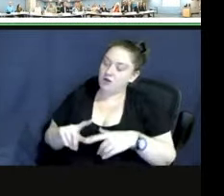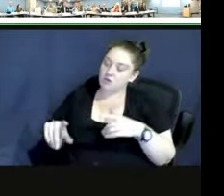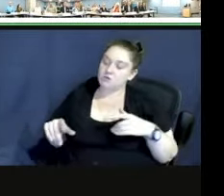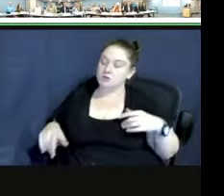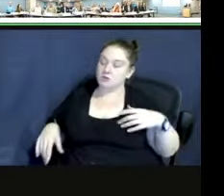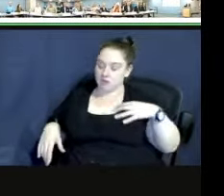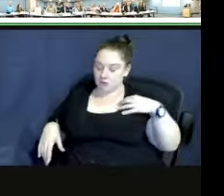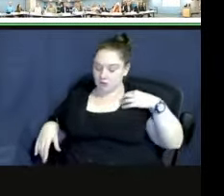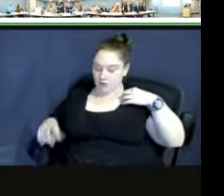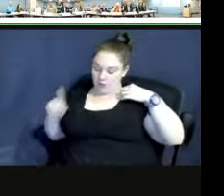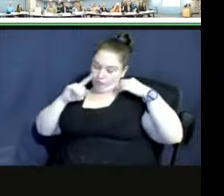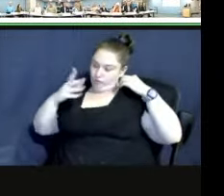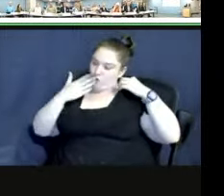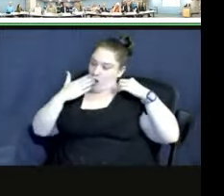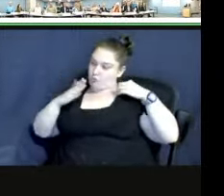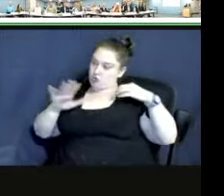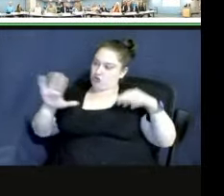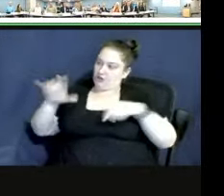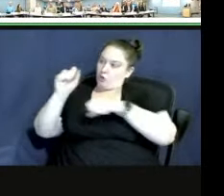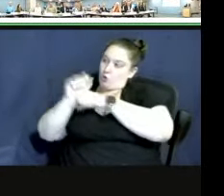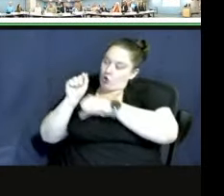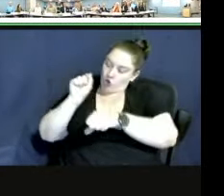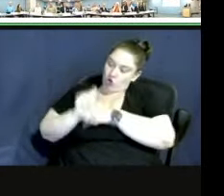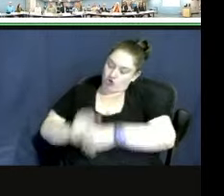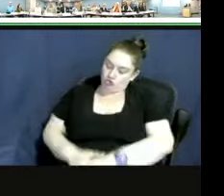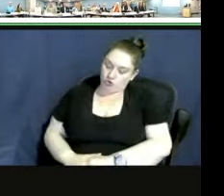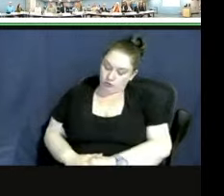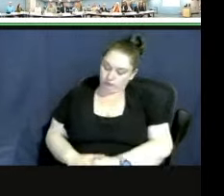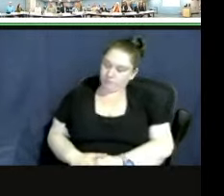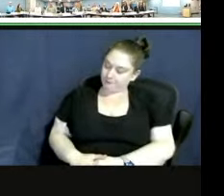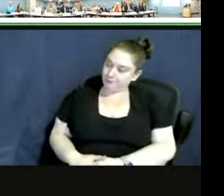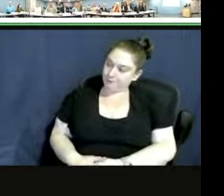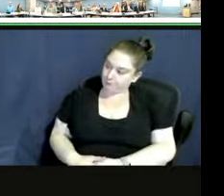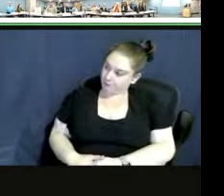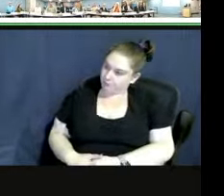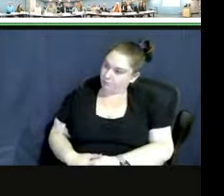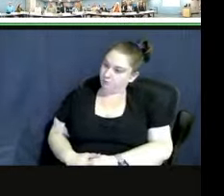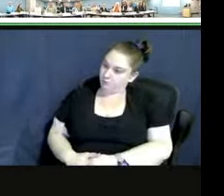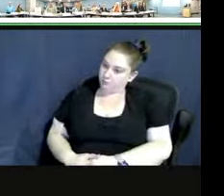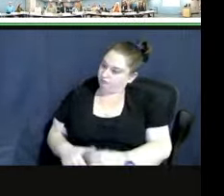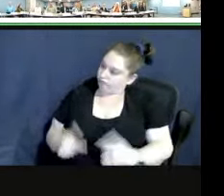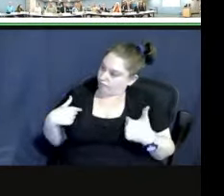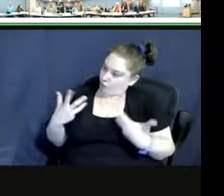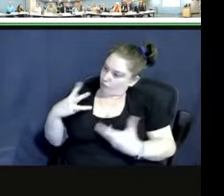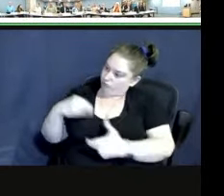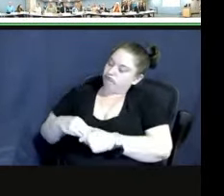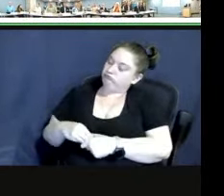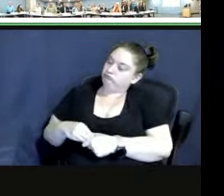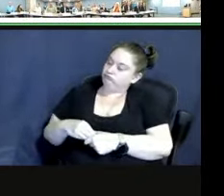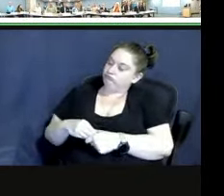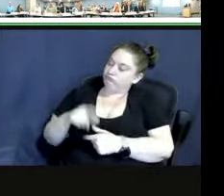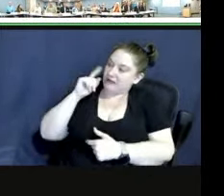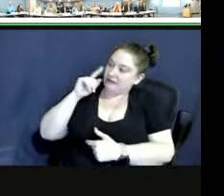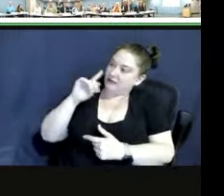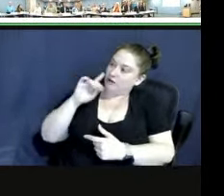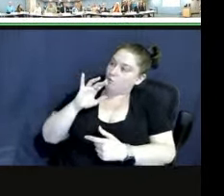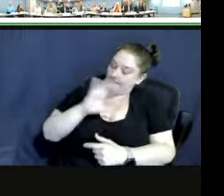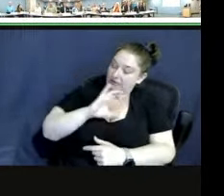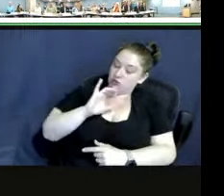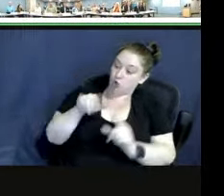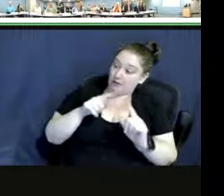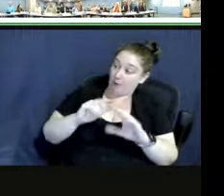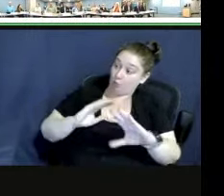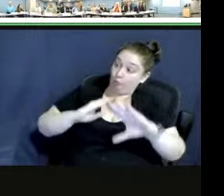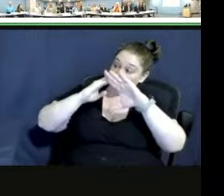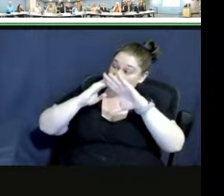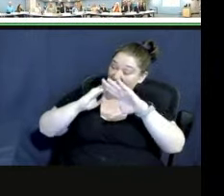And I really appreciate the work that we do in that area. I think it's, you know, when police officers talk about prevention work out there, this is a